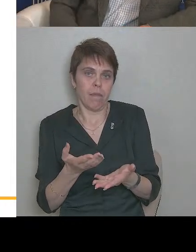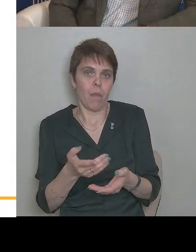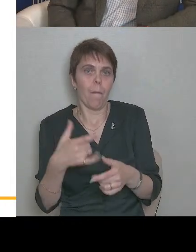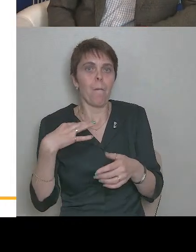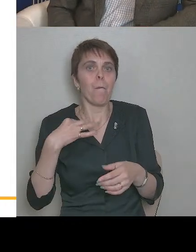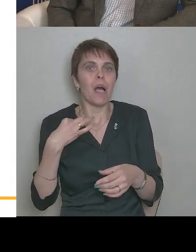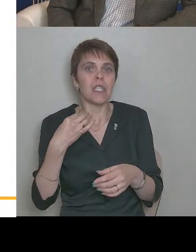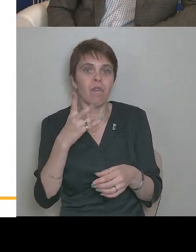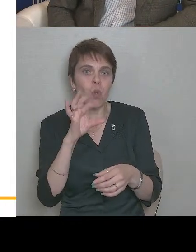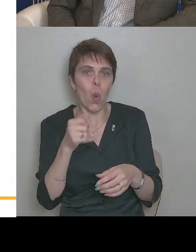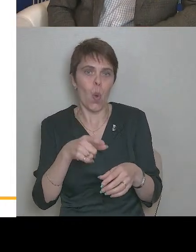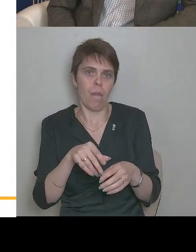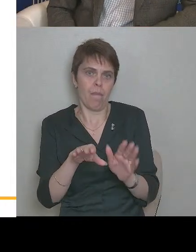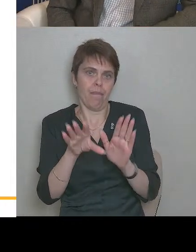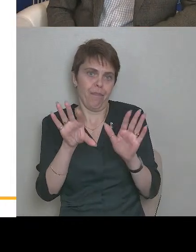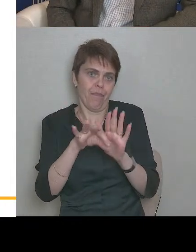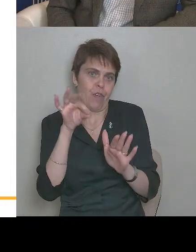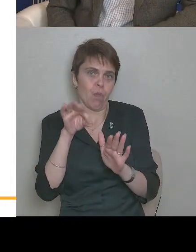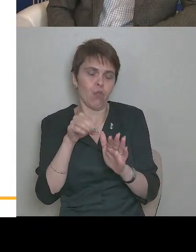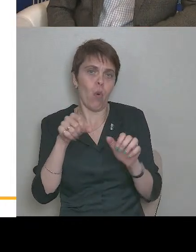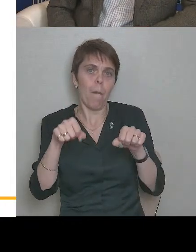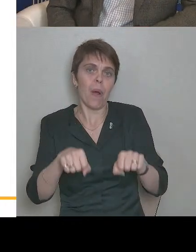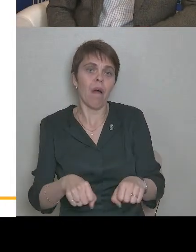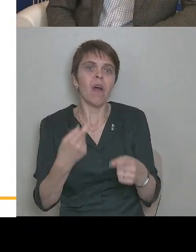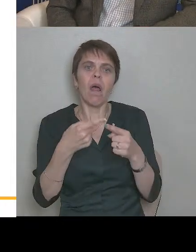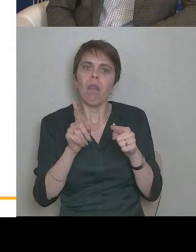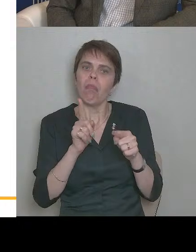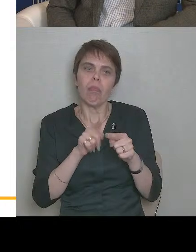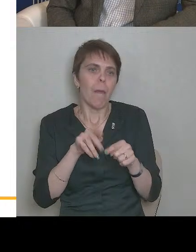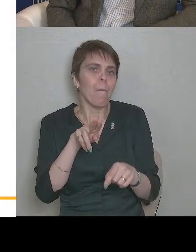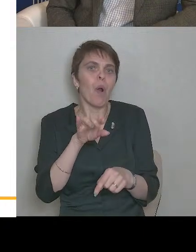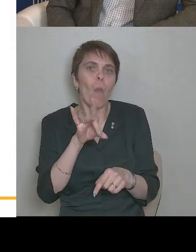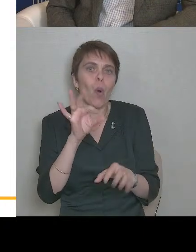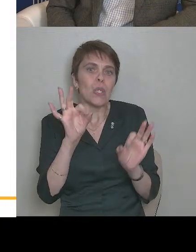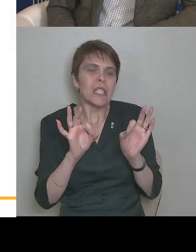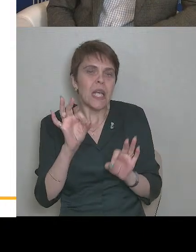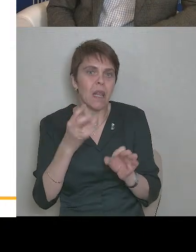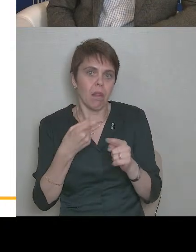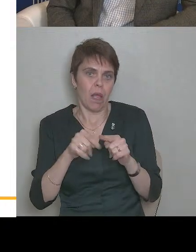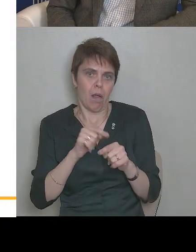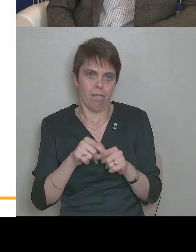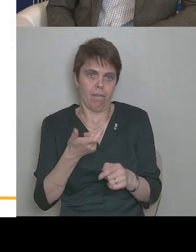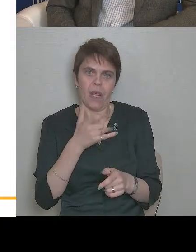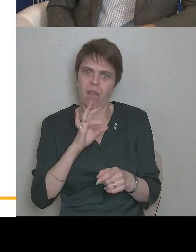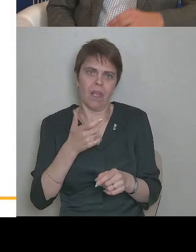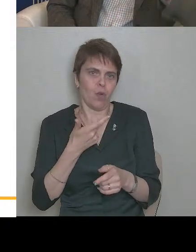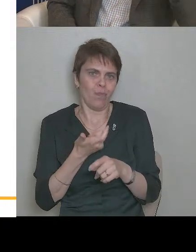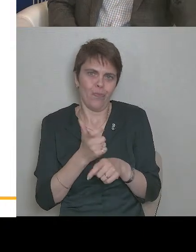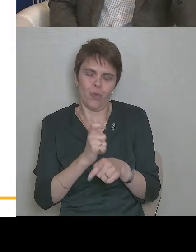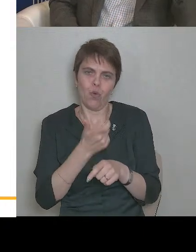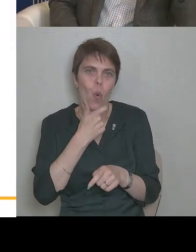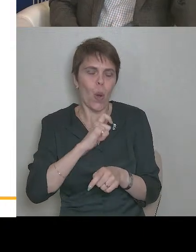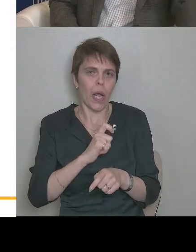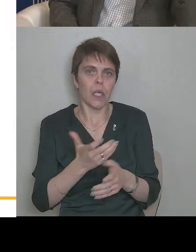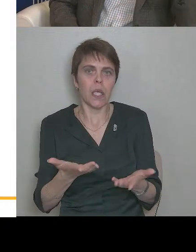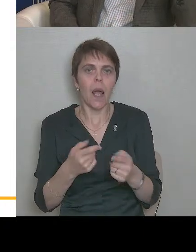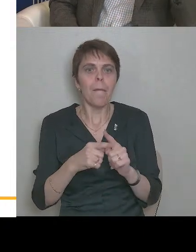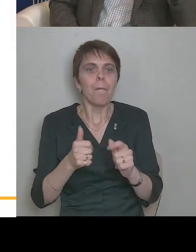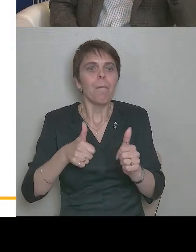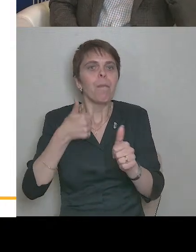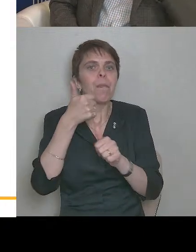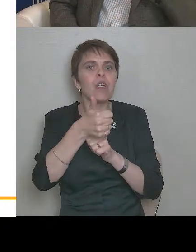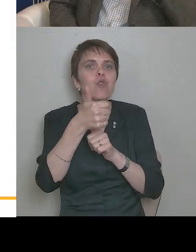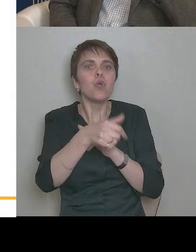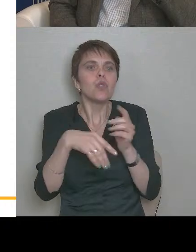of equality and the freedom to implement the electoral law. I think that this is